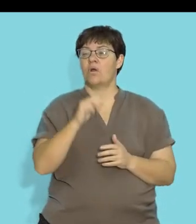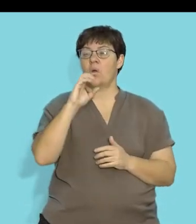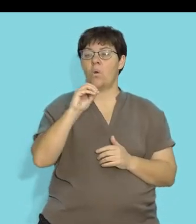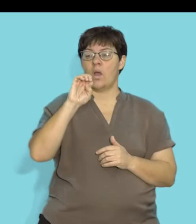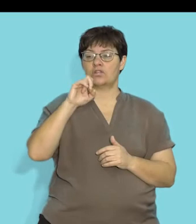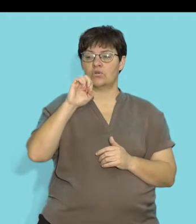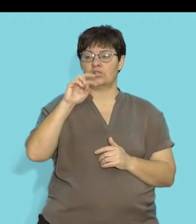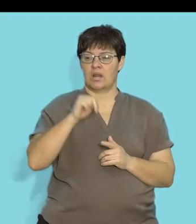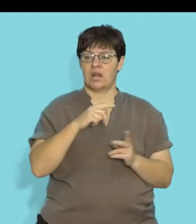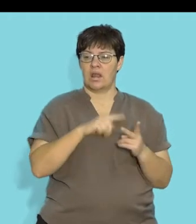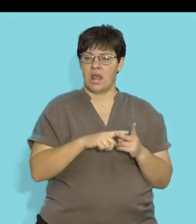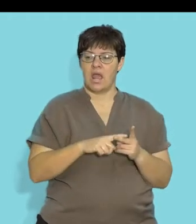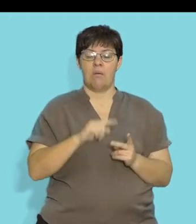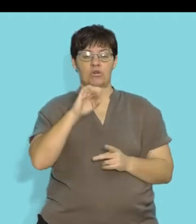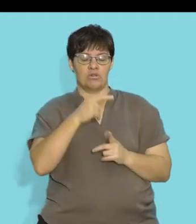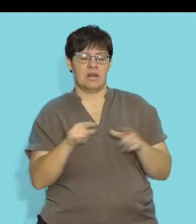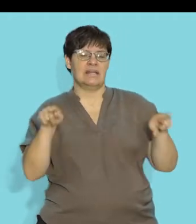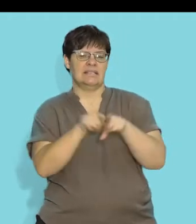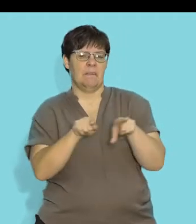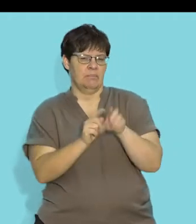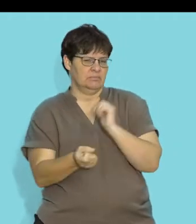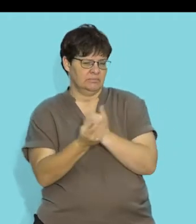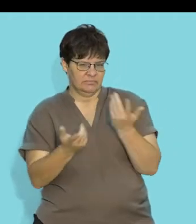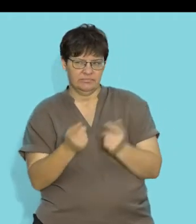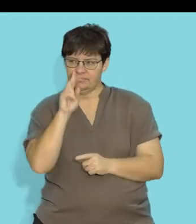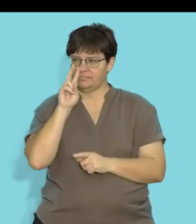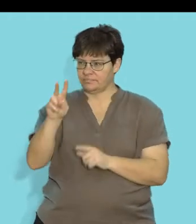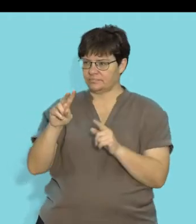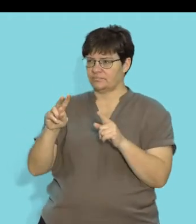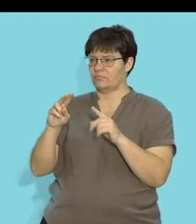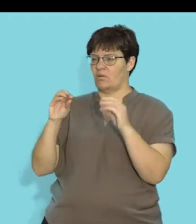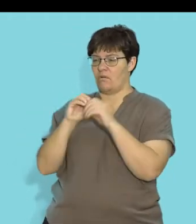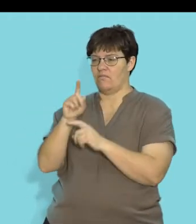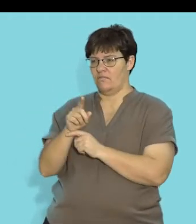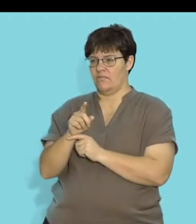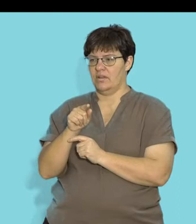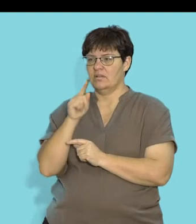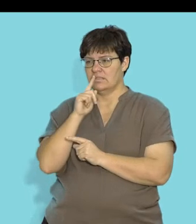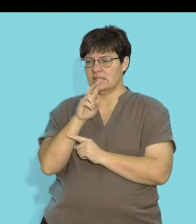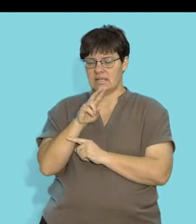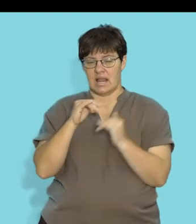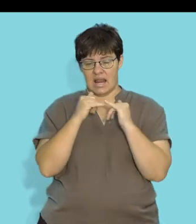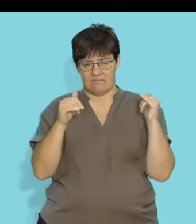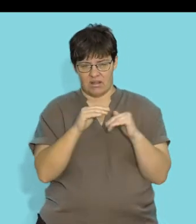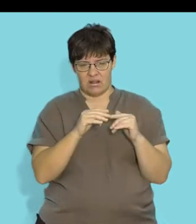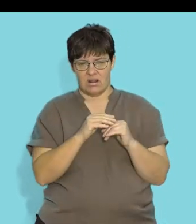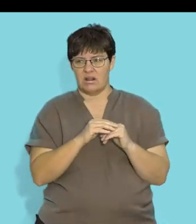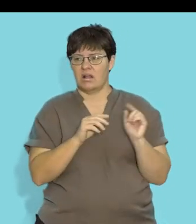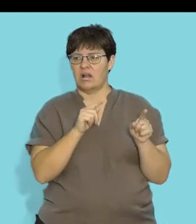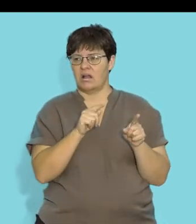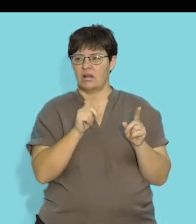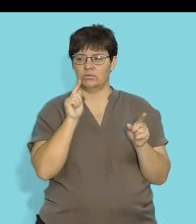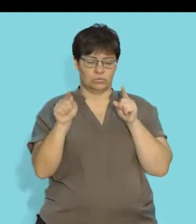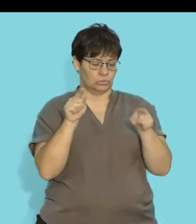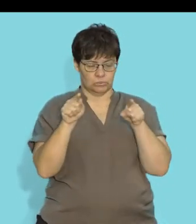levels of estrogen and progesterone the same? And that's again referring to the graph. So let's point out to the graph. So if we look at the levels of estrogen